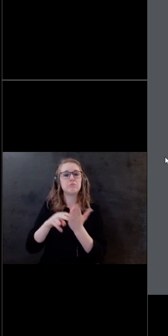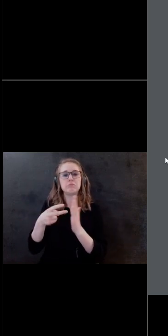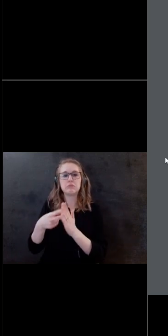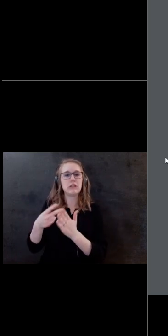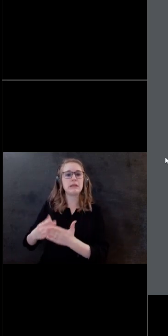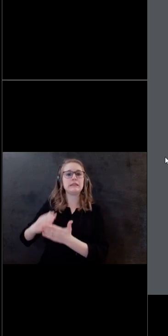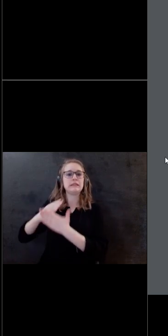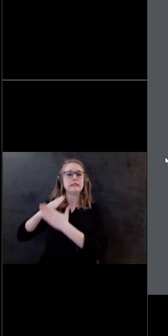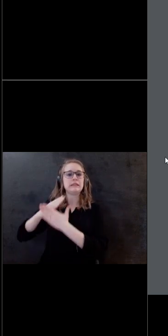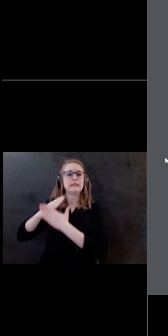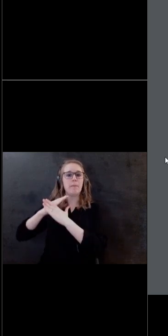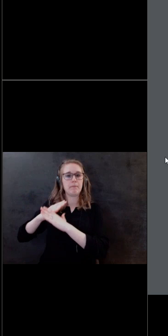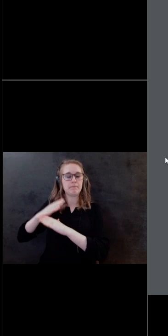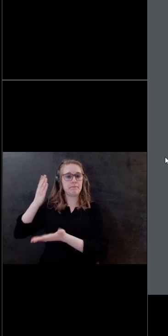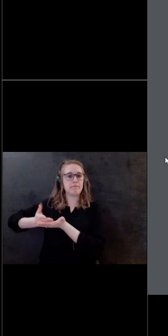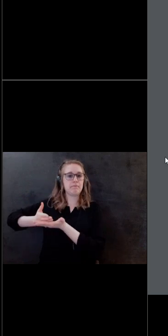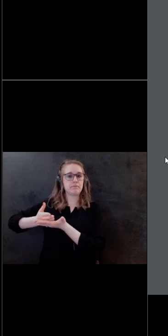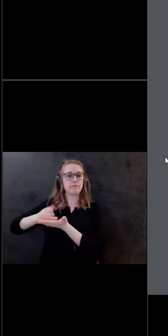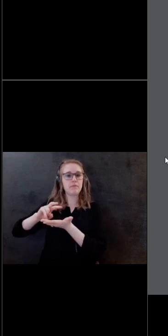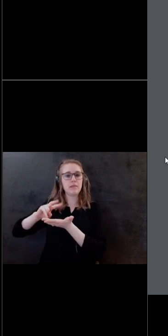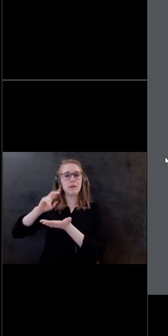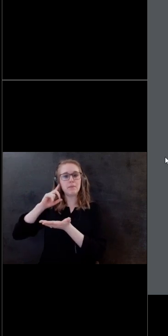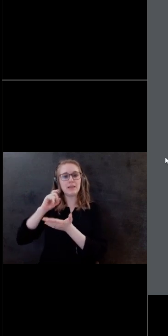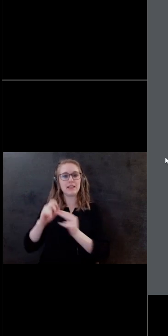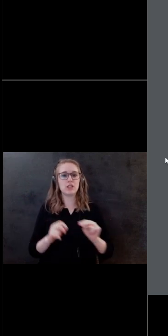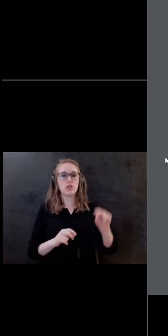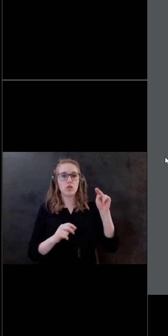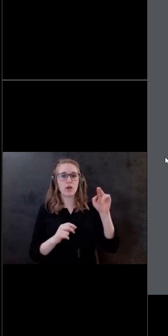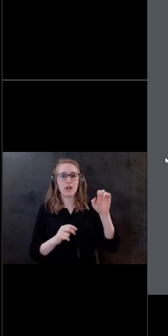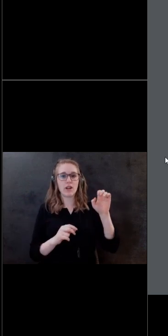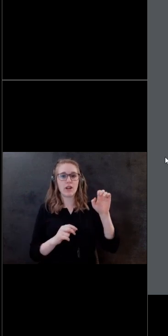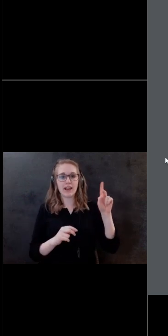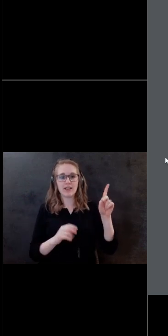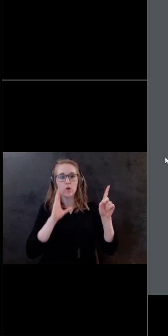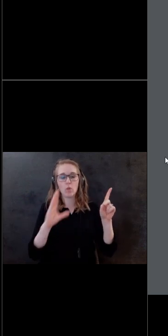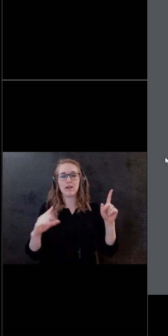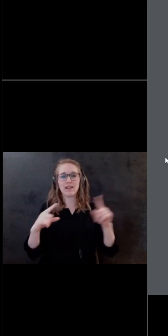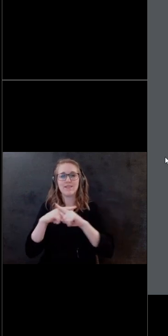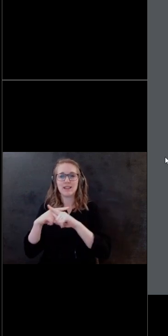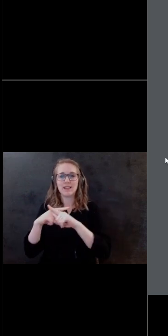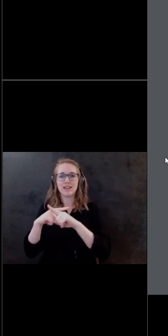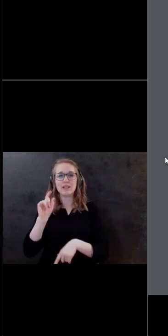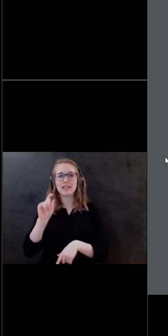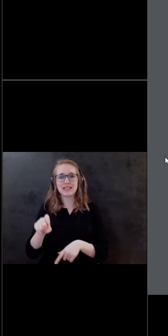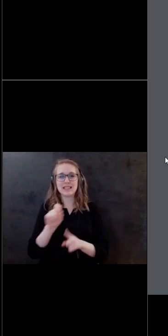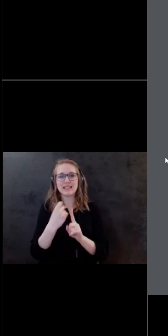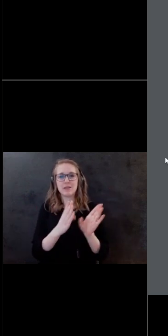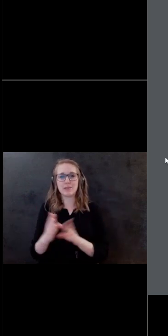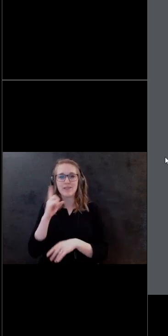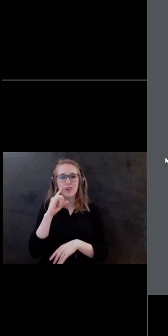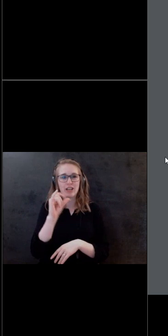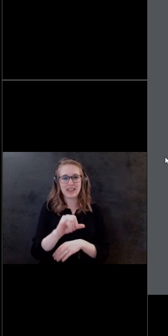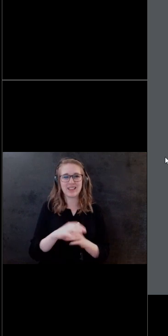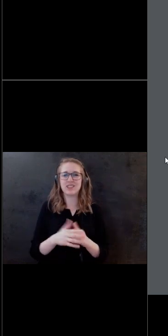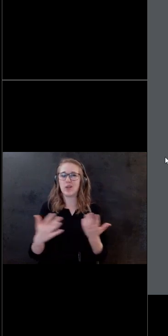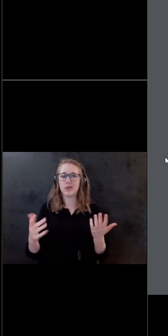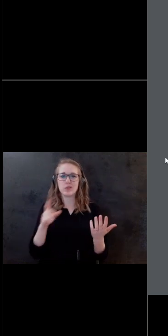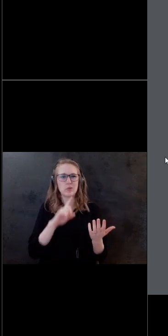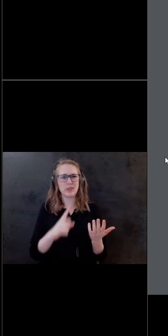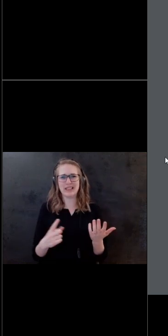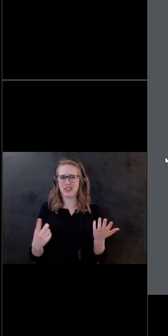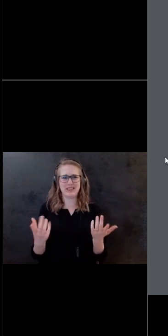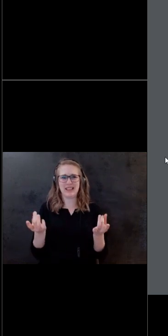forward because the north end of the site would conflict with that, and we need a site plan for that. So it was a quandary that we're in.